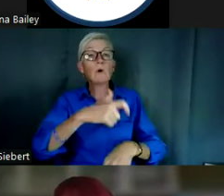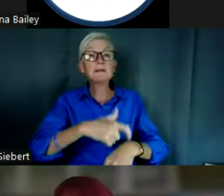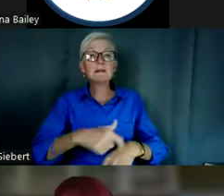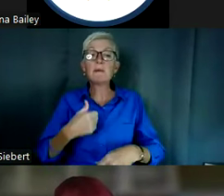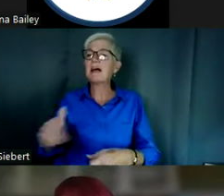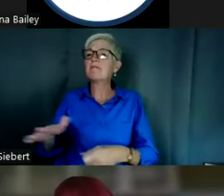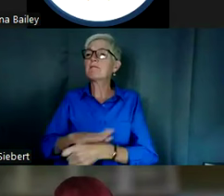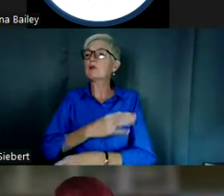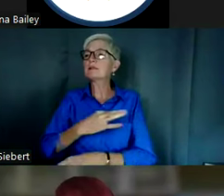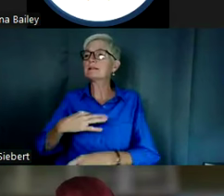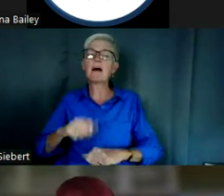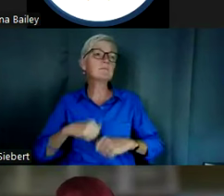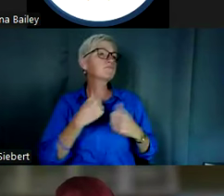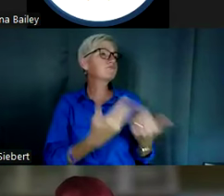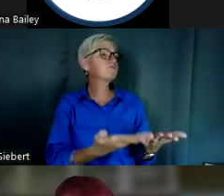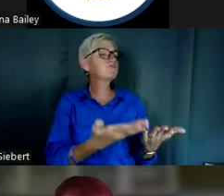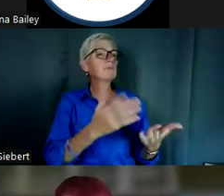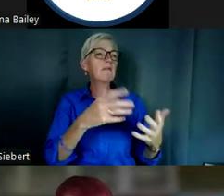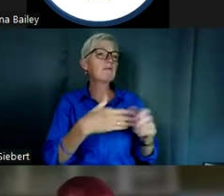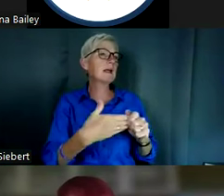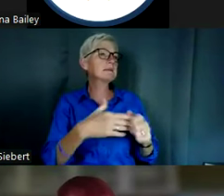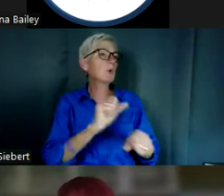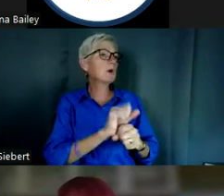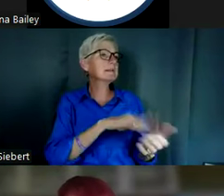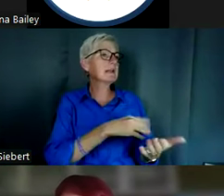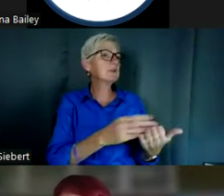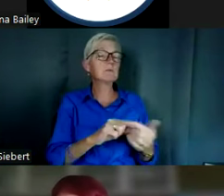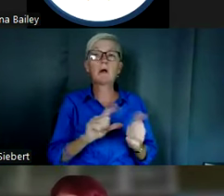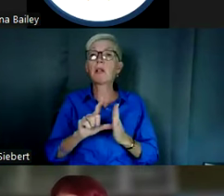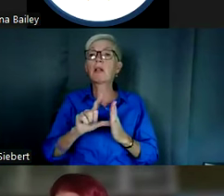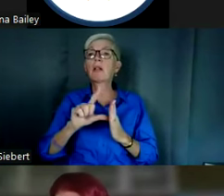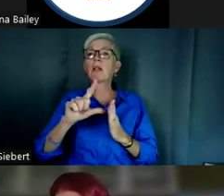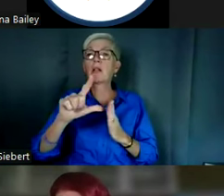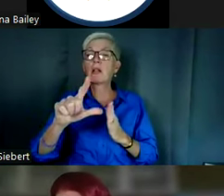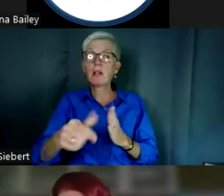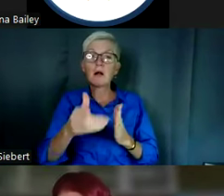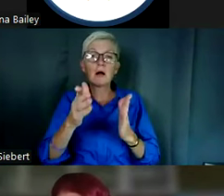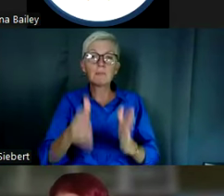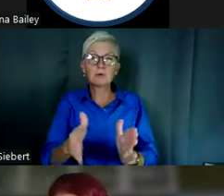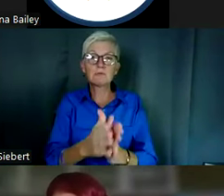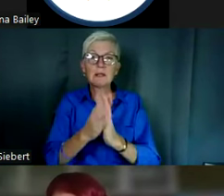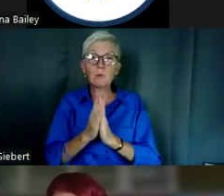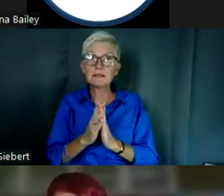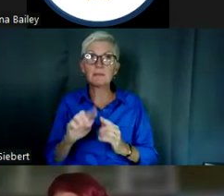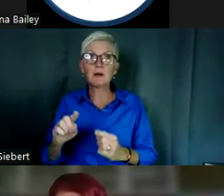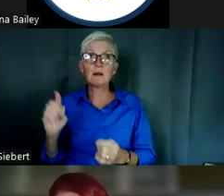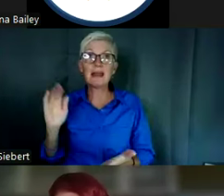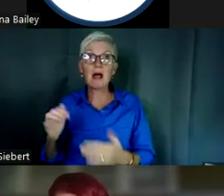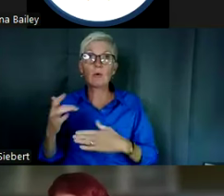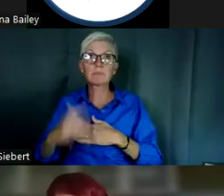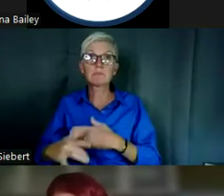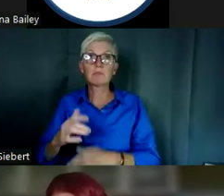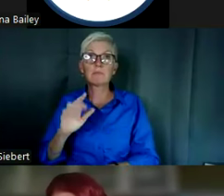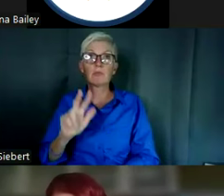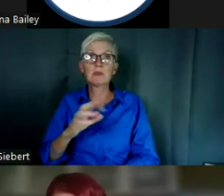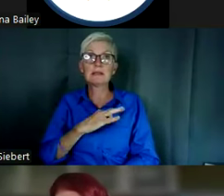and I'm able to provide a flexible work schedule for somebody. The next time the next person makes that request, we're down three staff people. I'm not